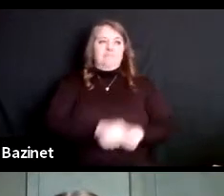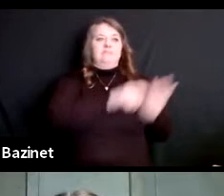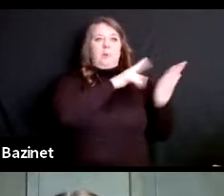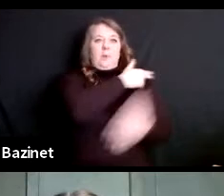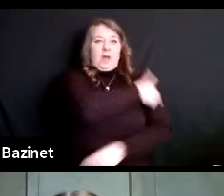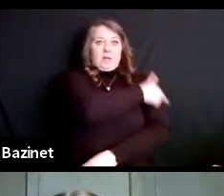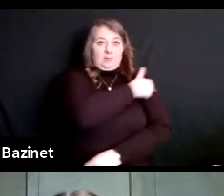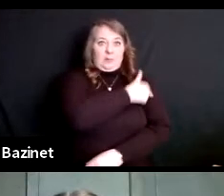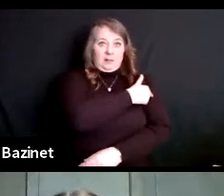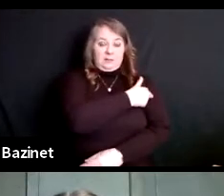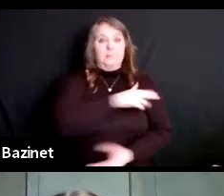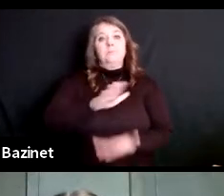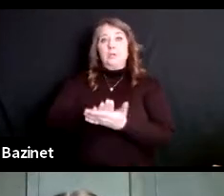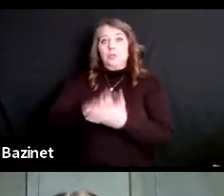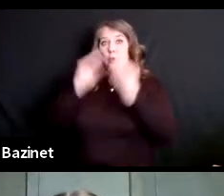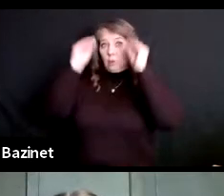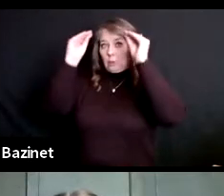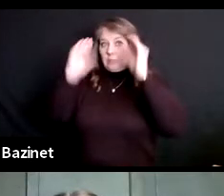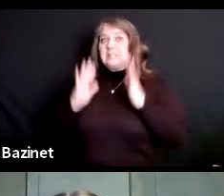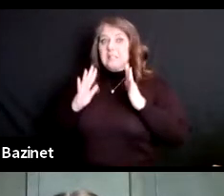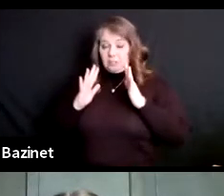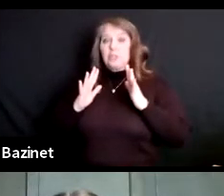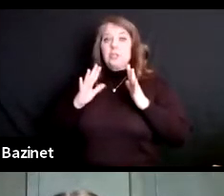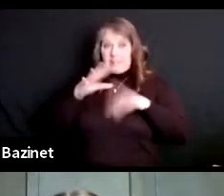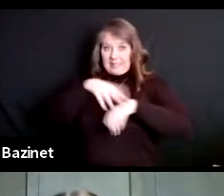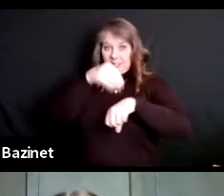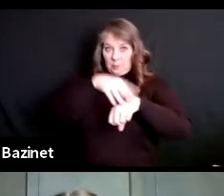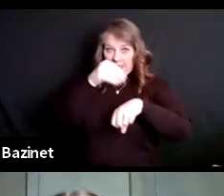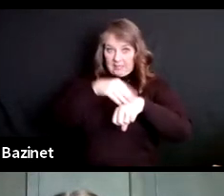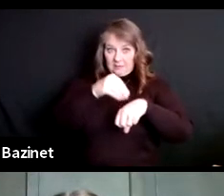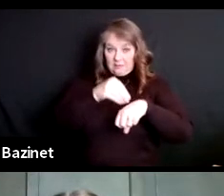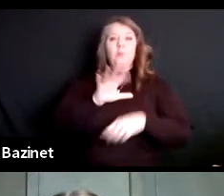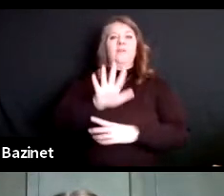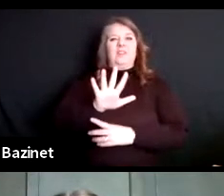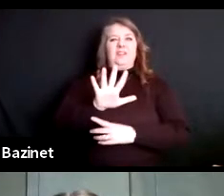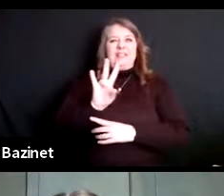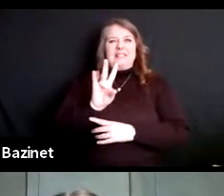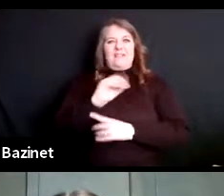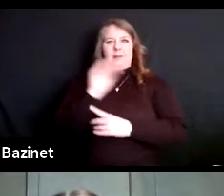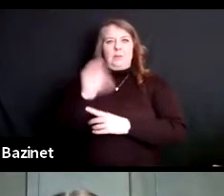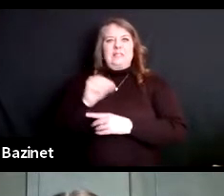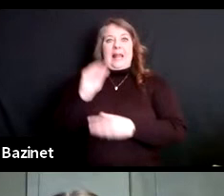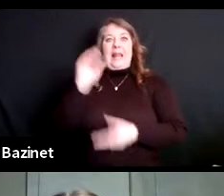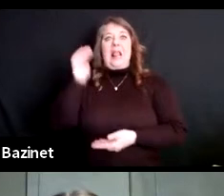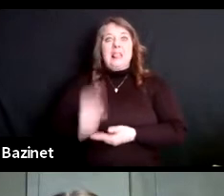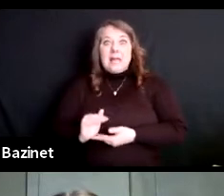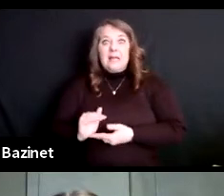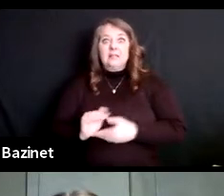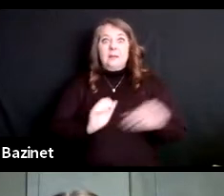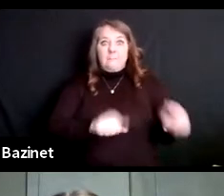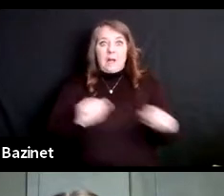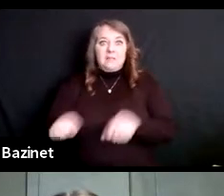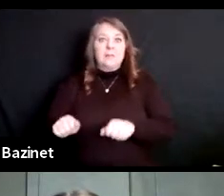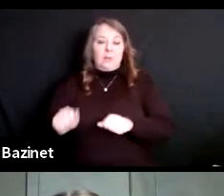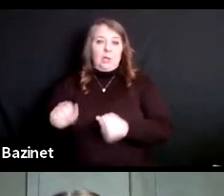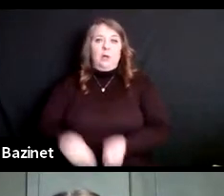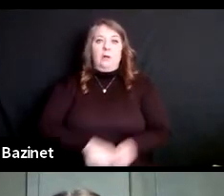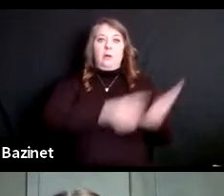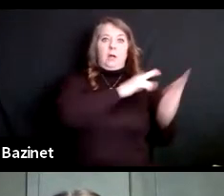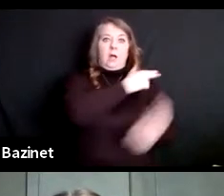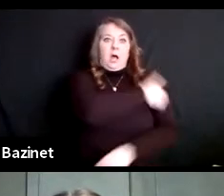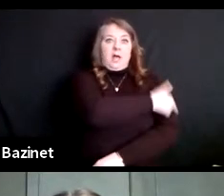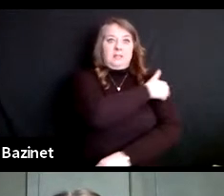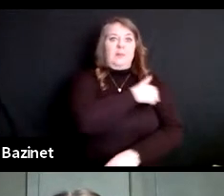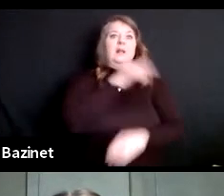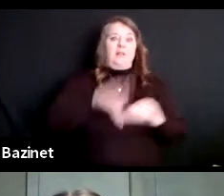School teachers in Sweden were 57% less likely to be hospitalized due to COVID-19 than other